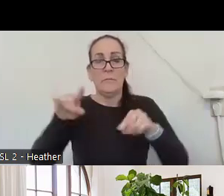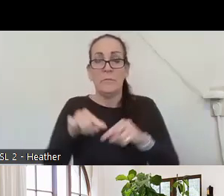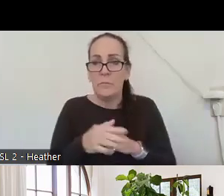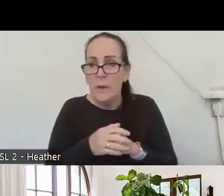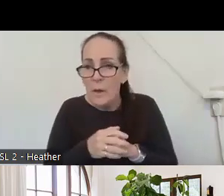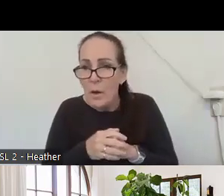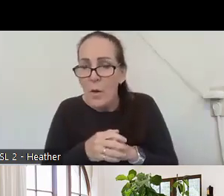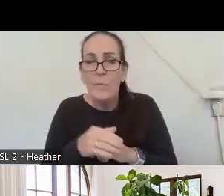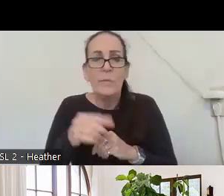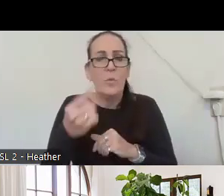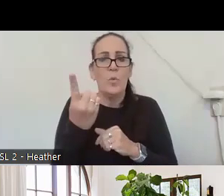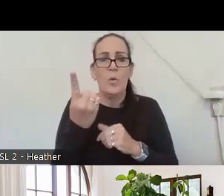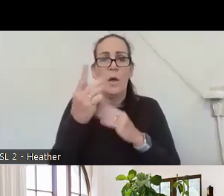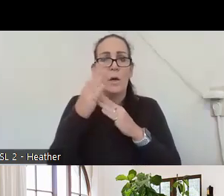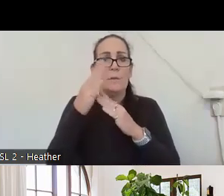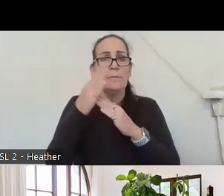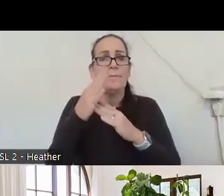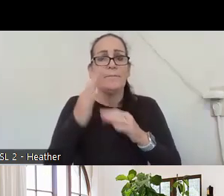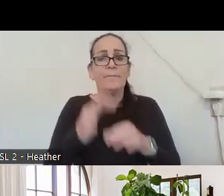on this slide right here is that